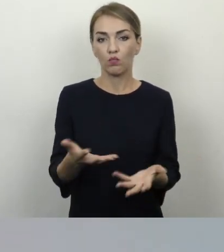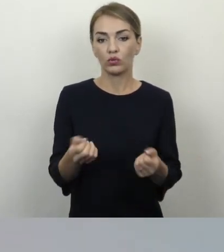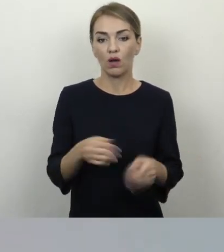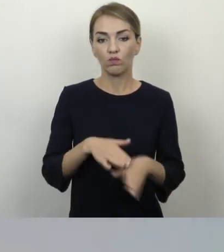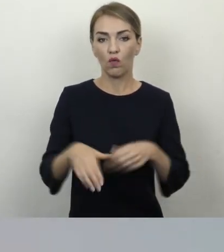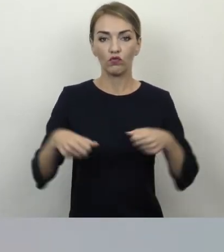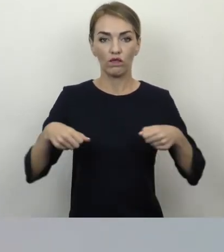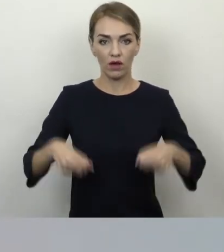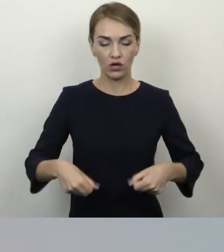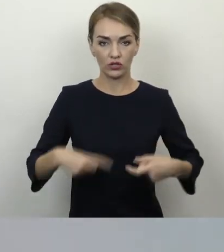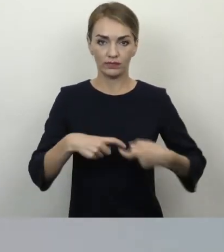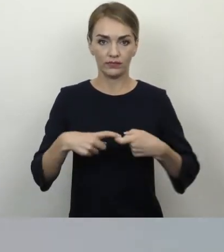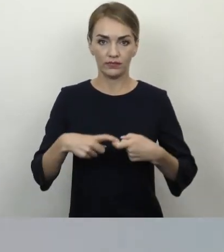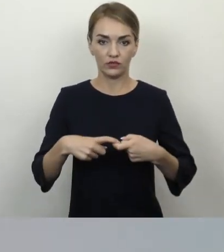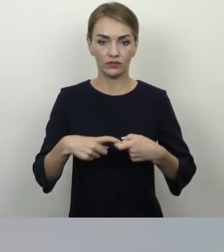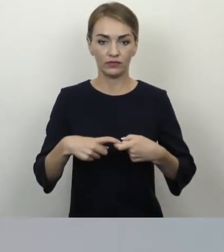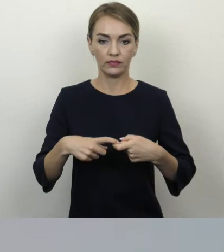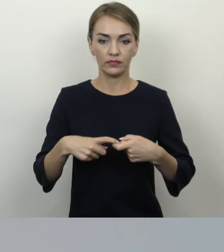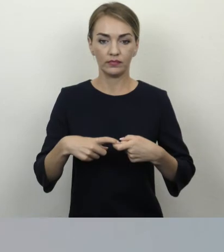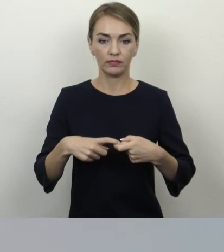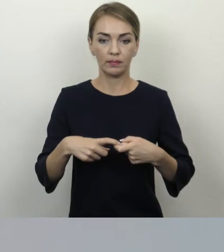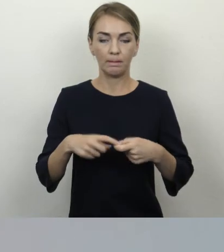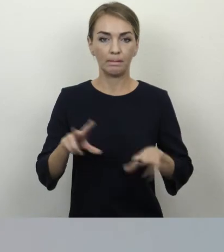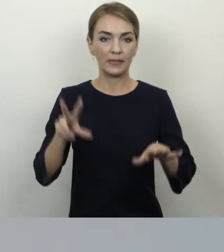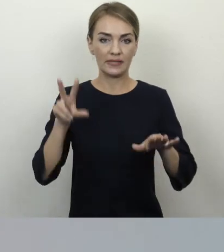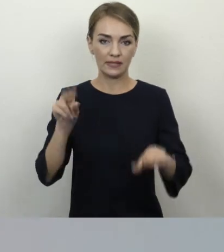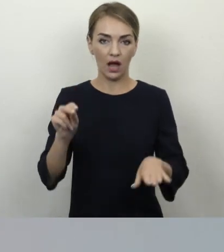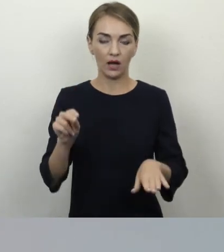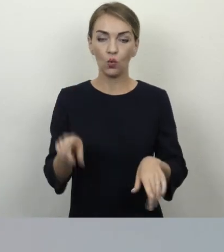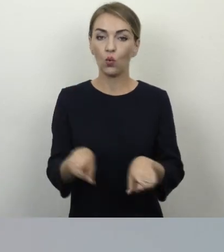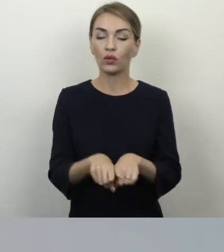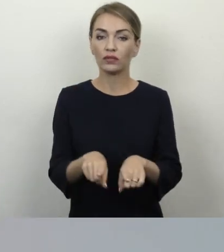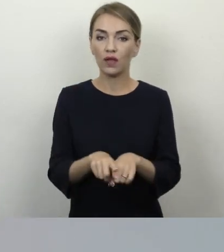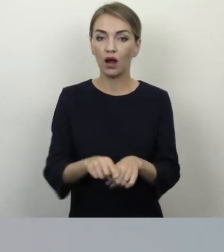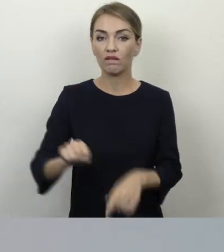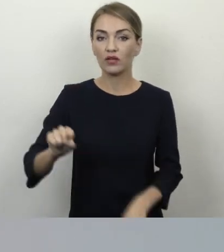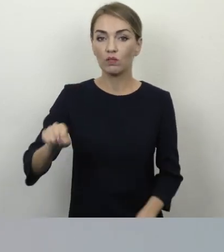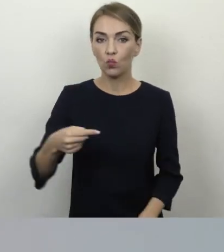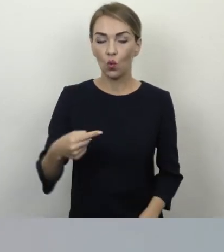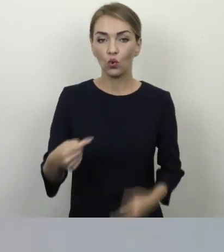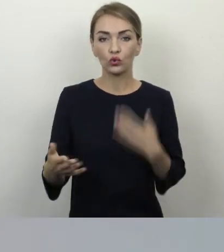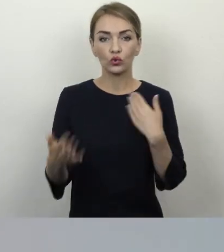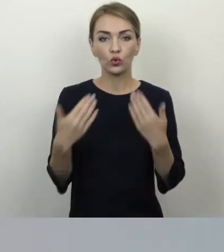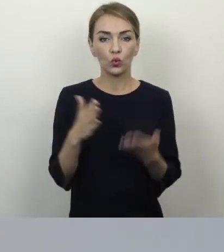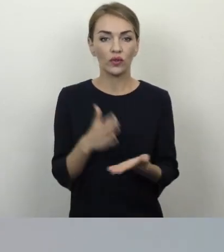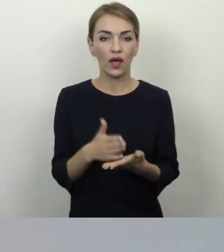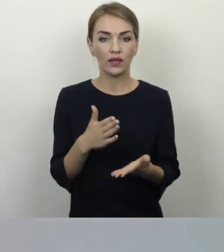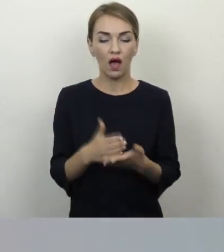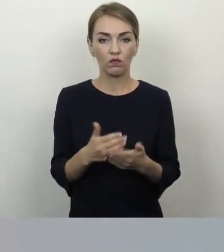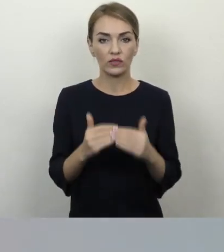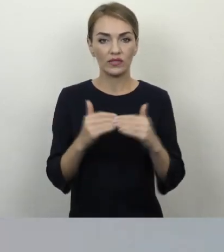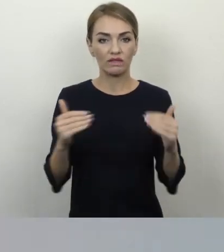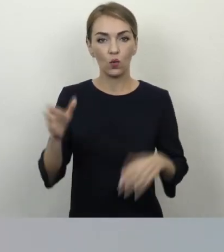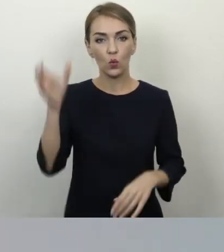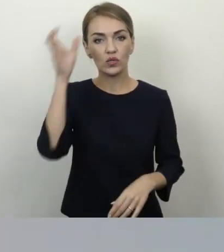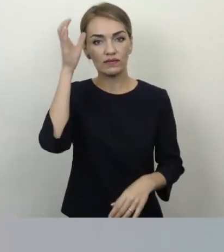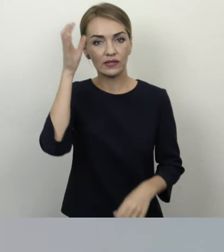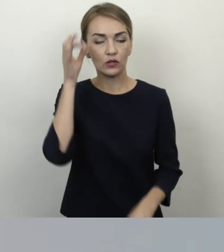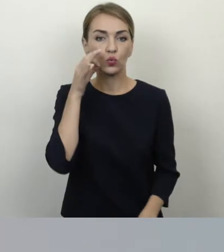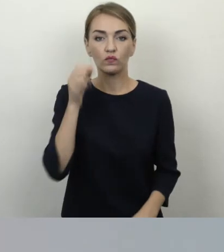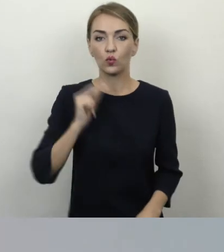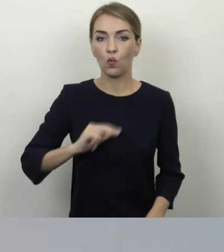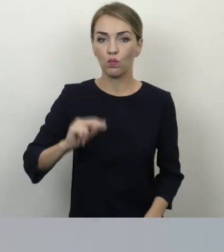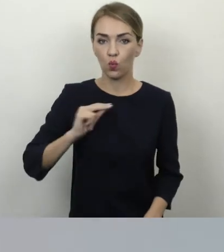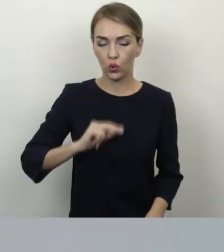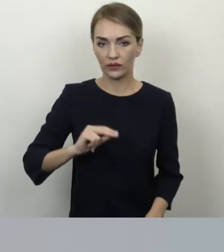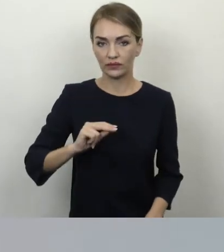Now, when the members take the oath, they automatically become members of the commission. However, there are no